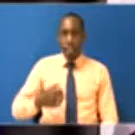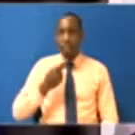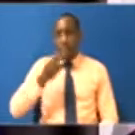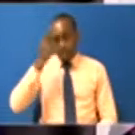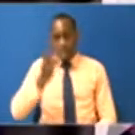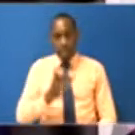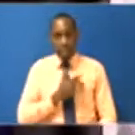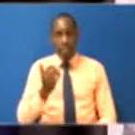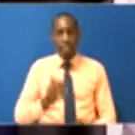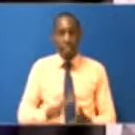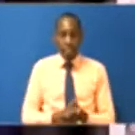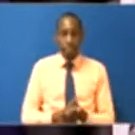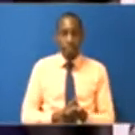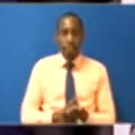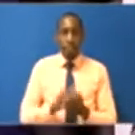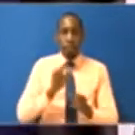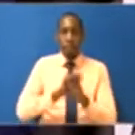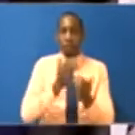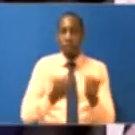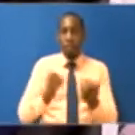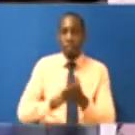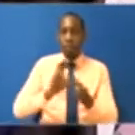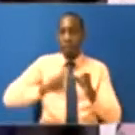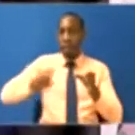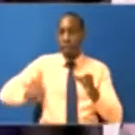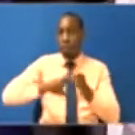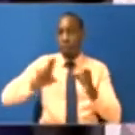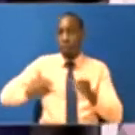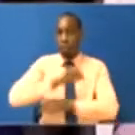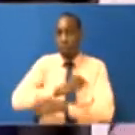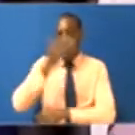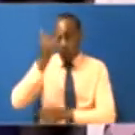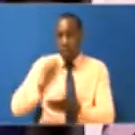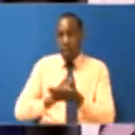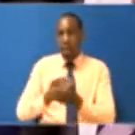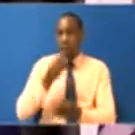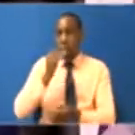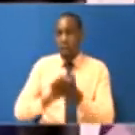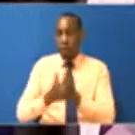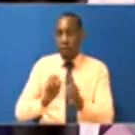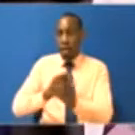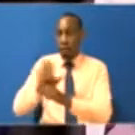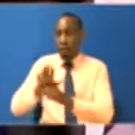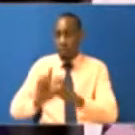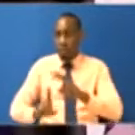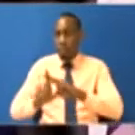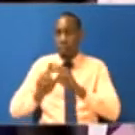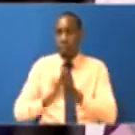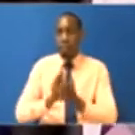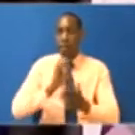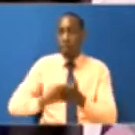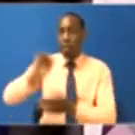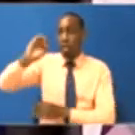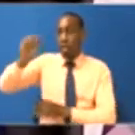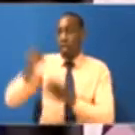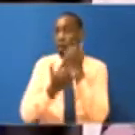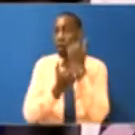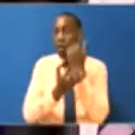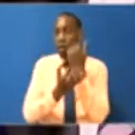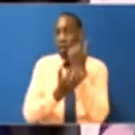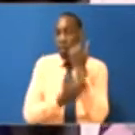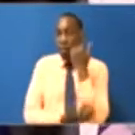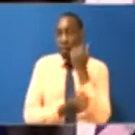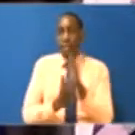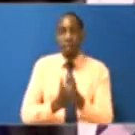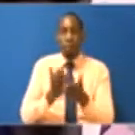many children who are out of school because of food because of you know the caviar and the poverty in nairobi as i said urban poverty is the worst and so